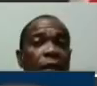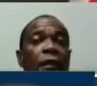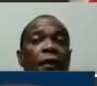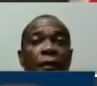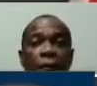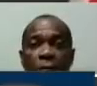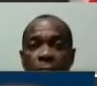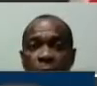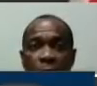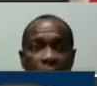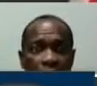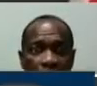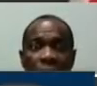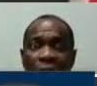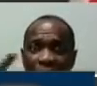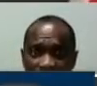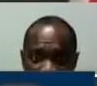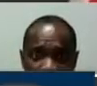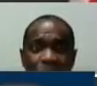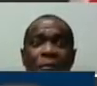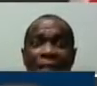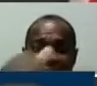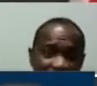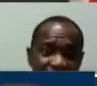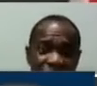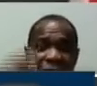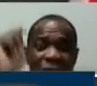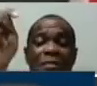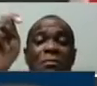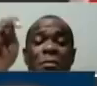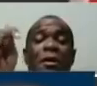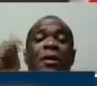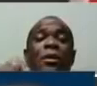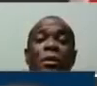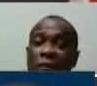Tobago. It's the main component in many countries.